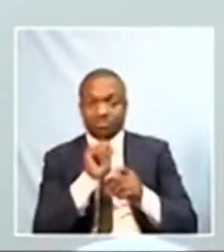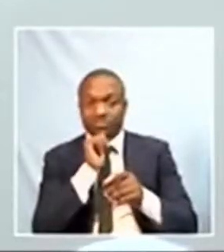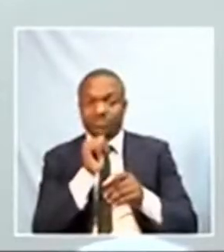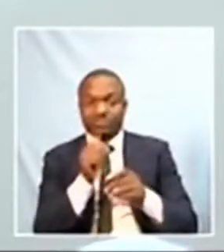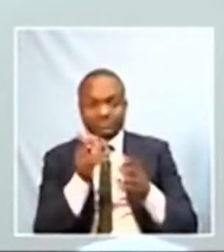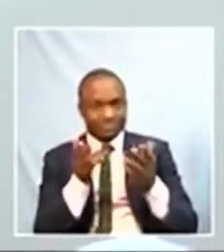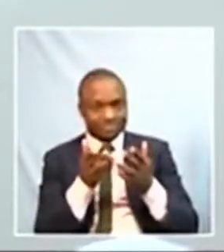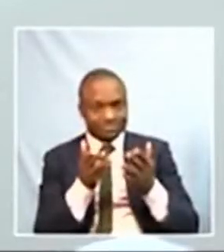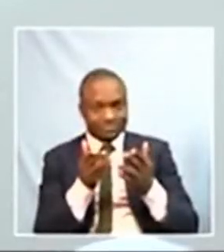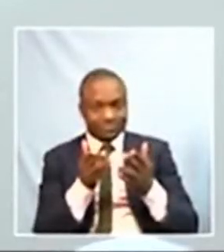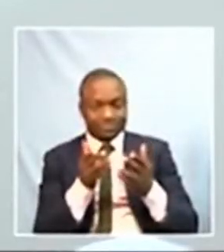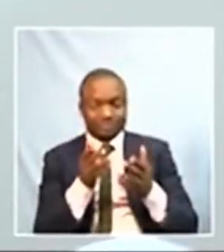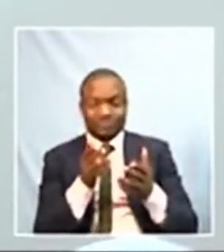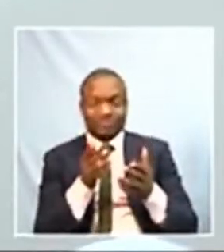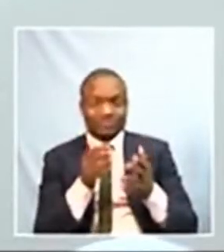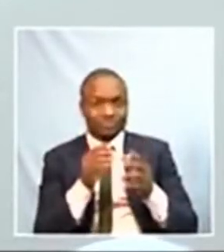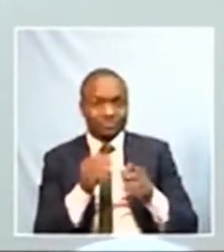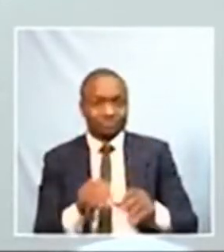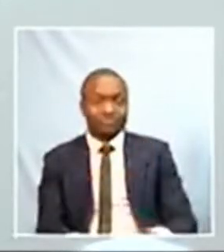deliver.